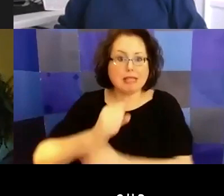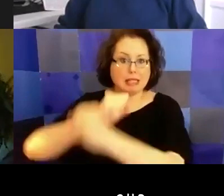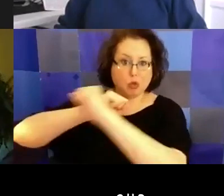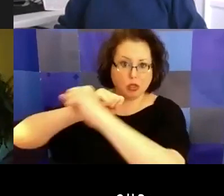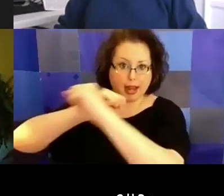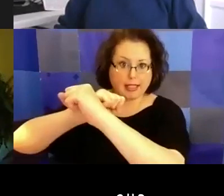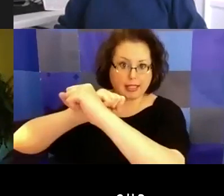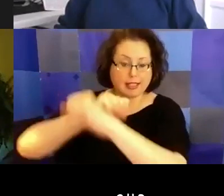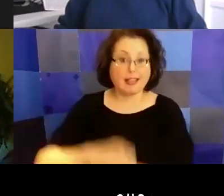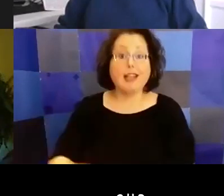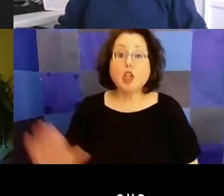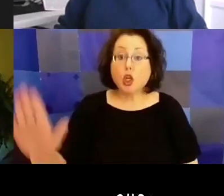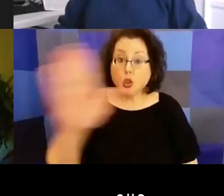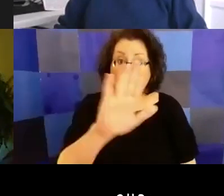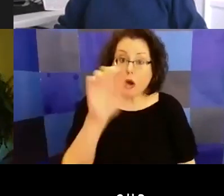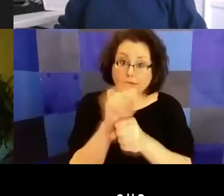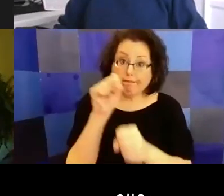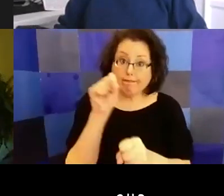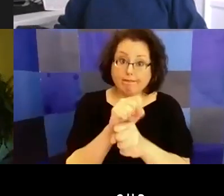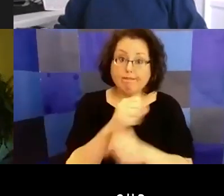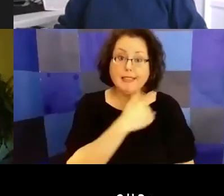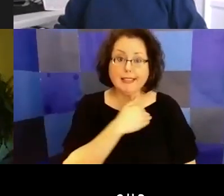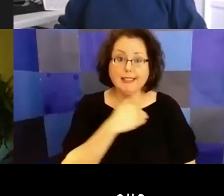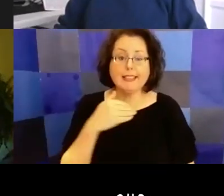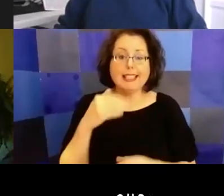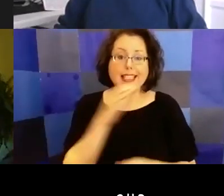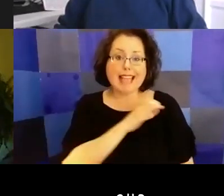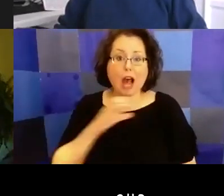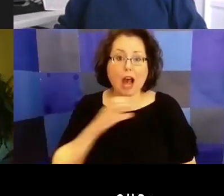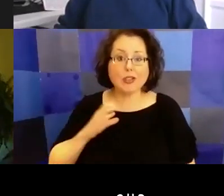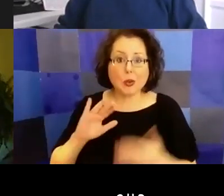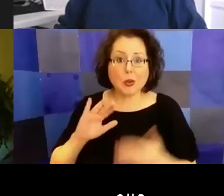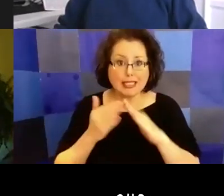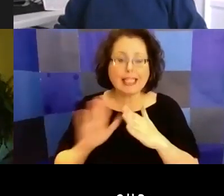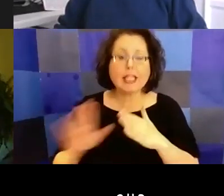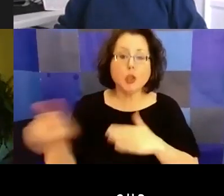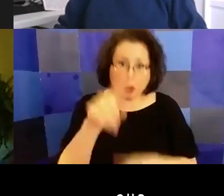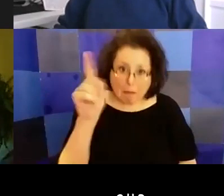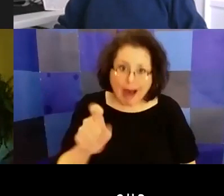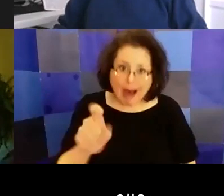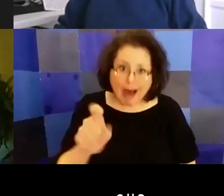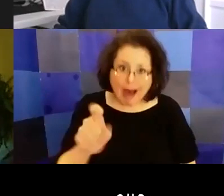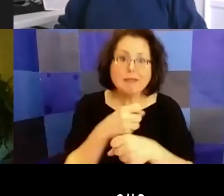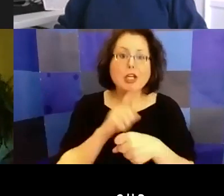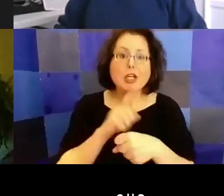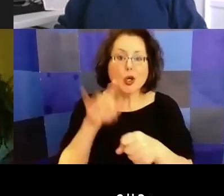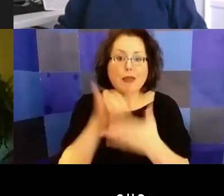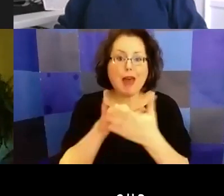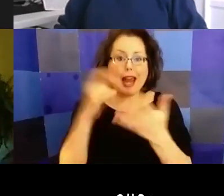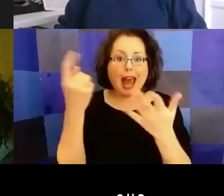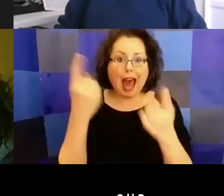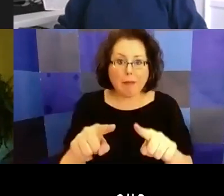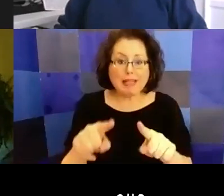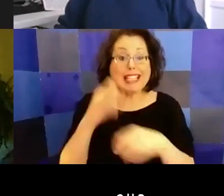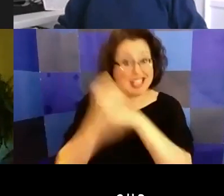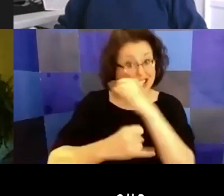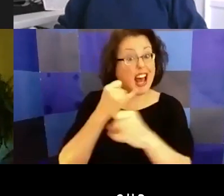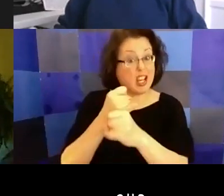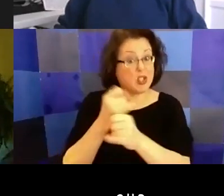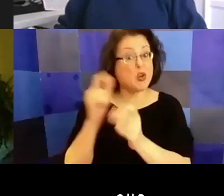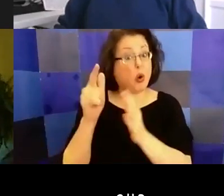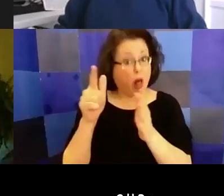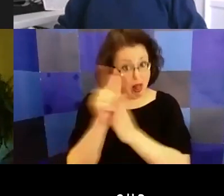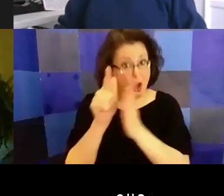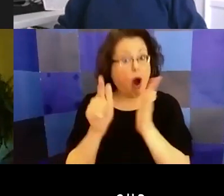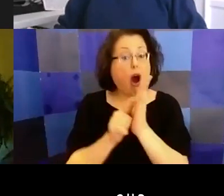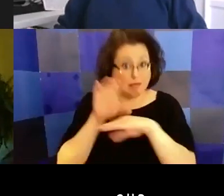So it is your duty, City Council, to ensure that international law backs you. The